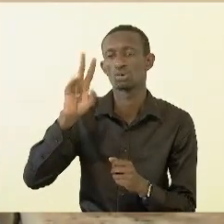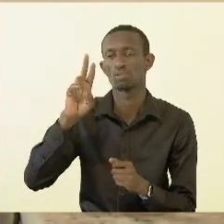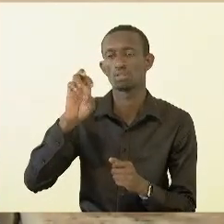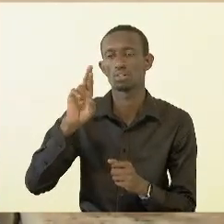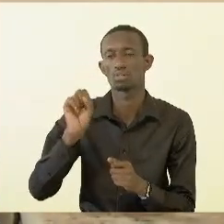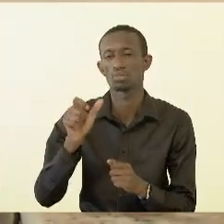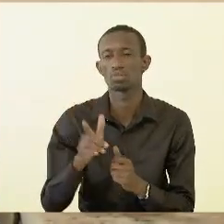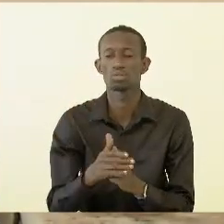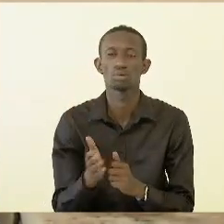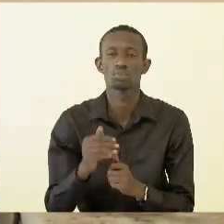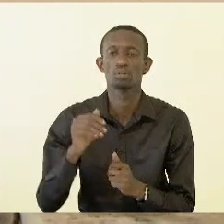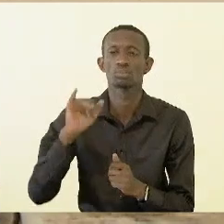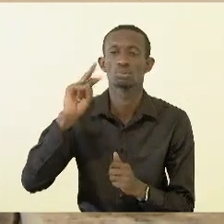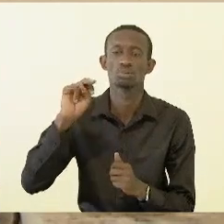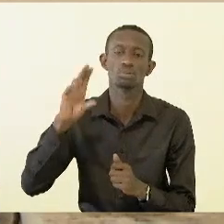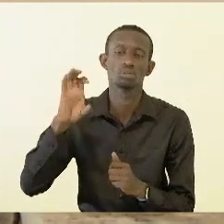universal indicator.